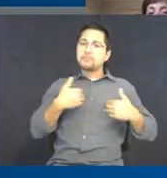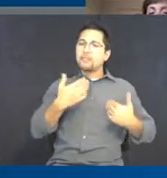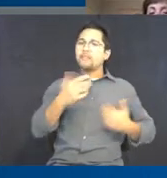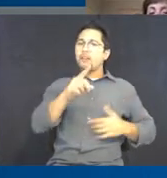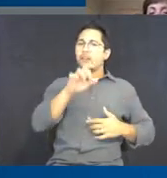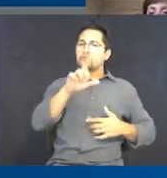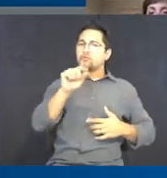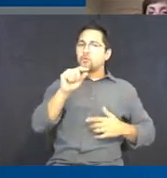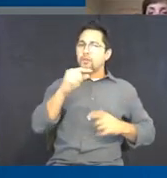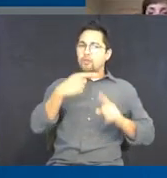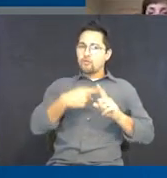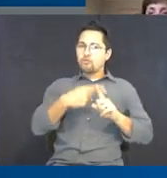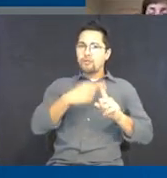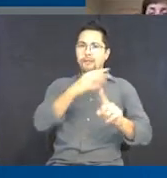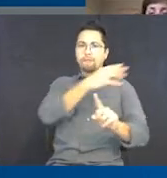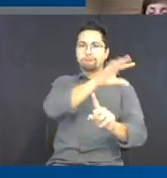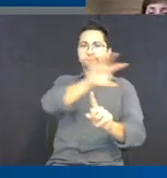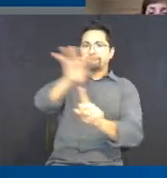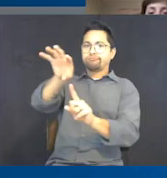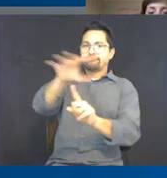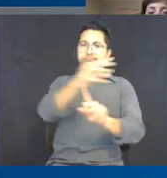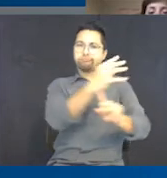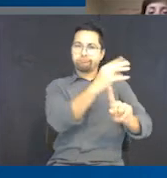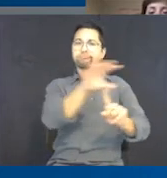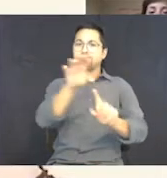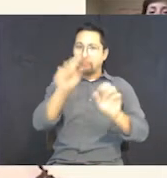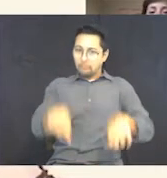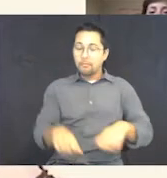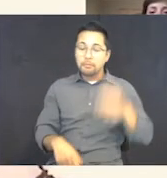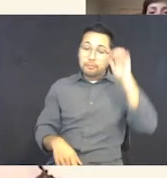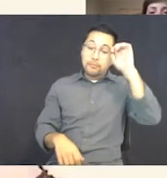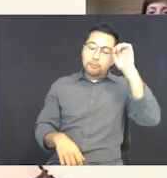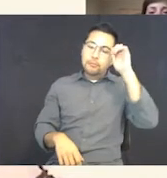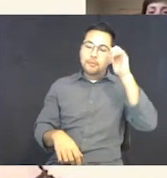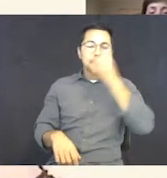more technology solutions throughout this presentation.